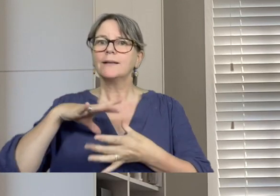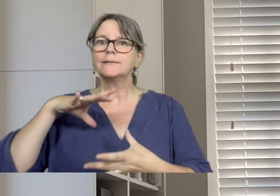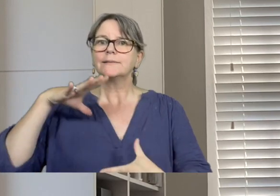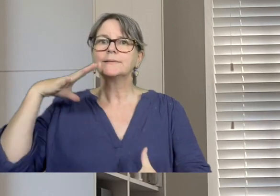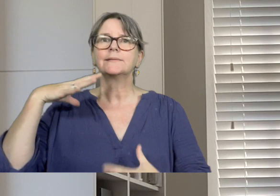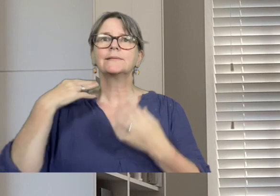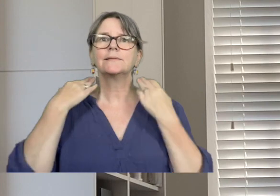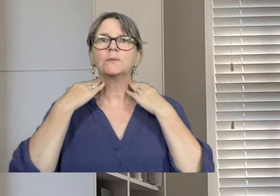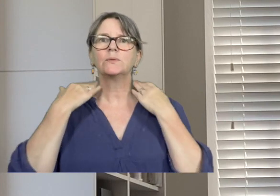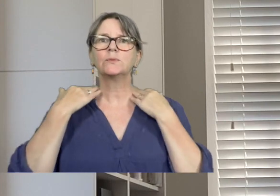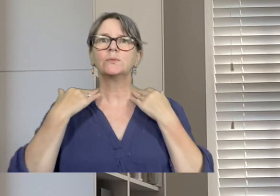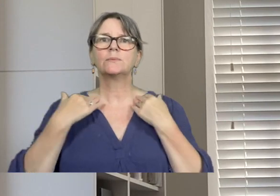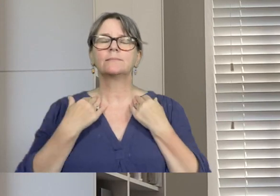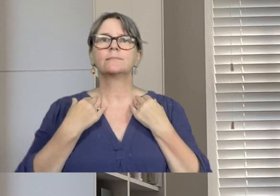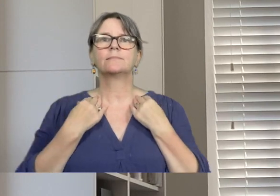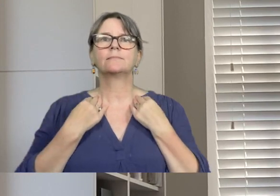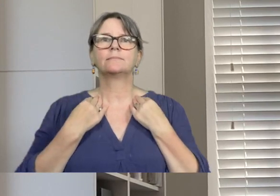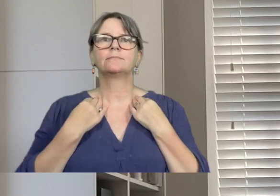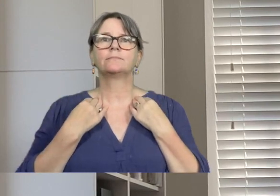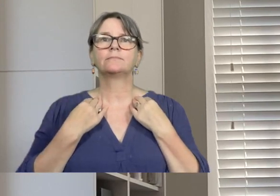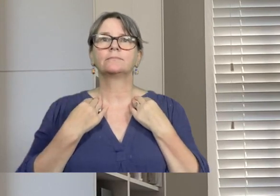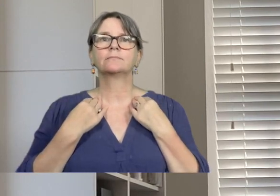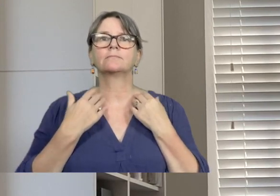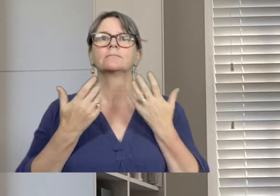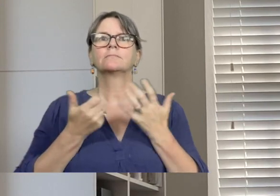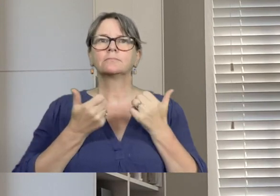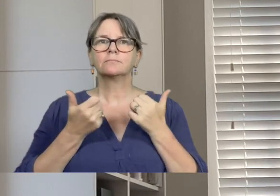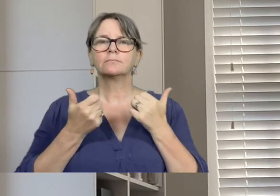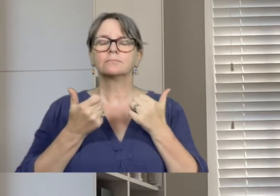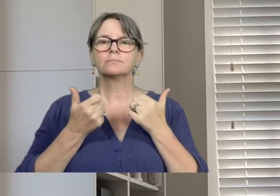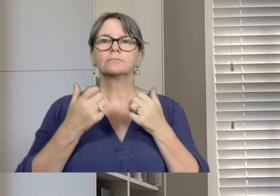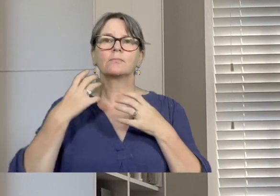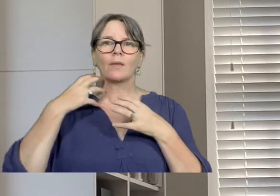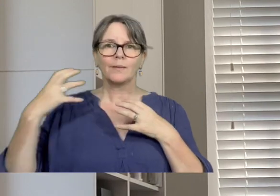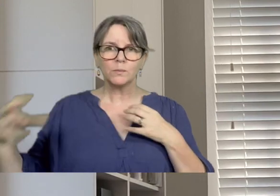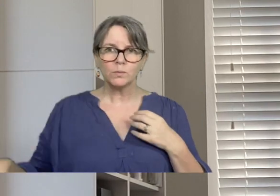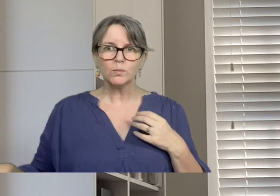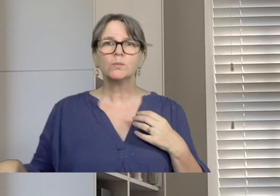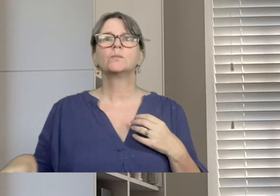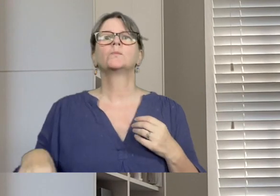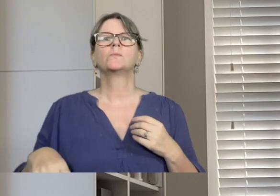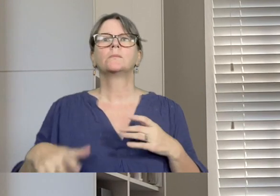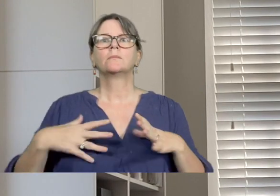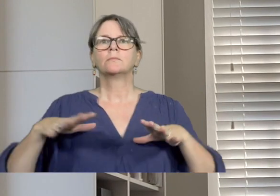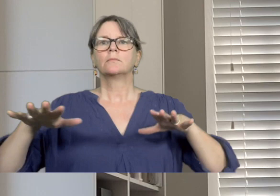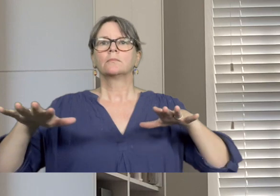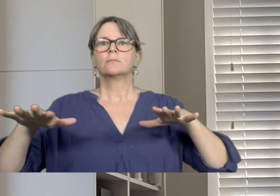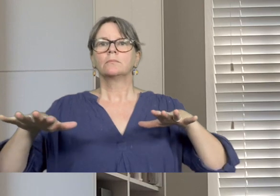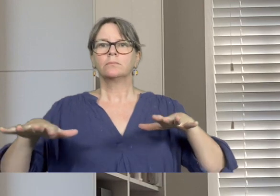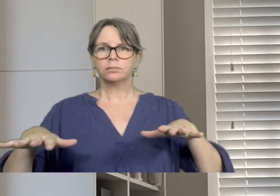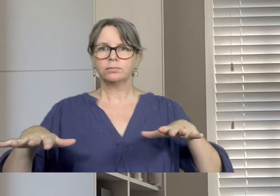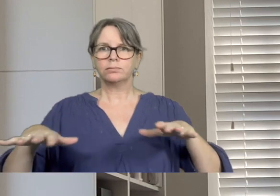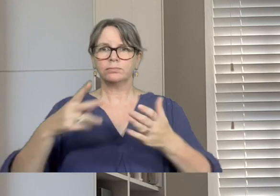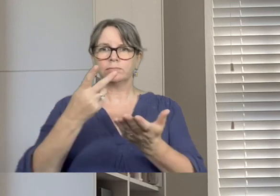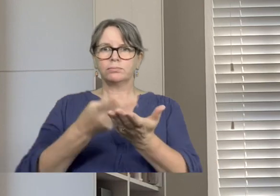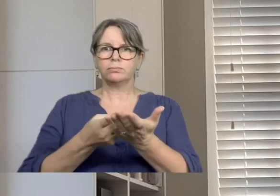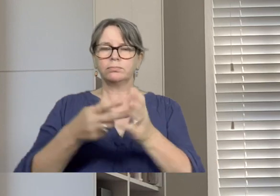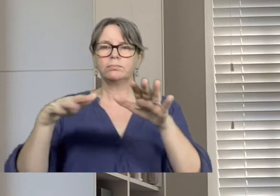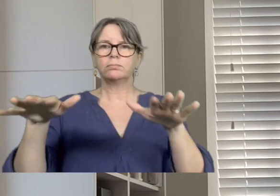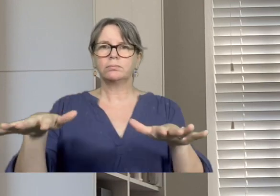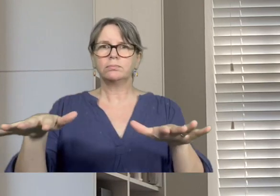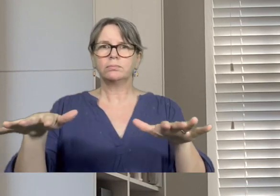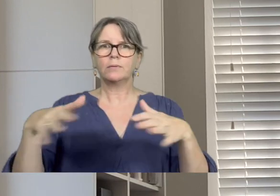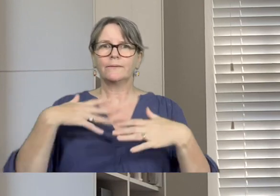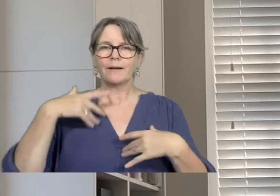the weight of the head into the ball. When you're ready and you're finished, take the head out and away and have a moment of settling. Always allow the body